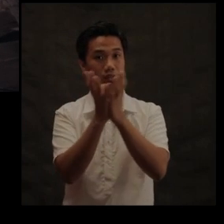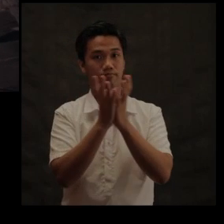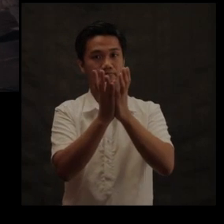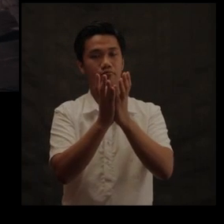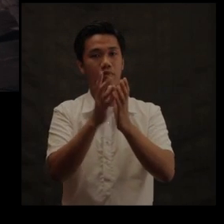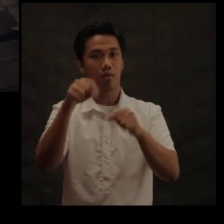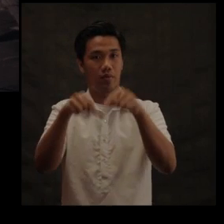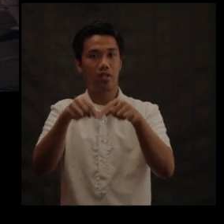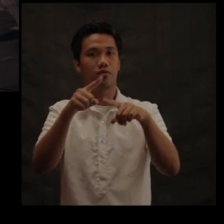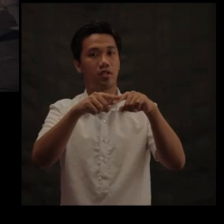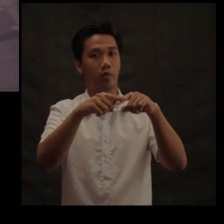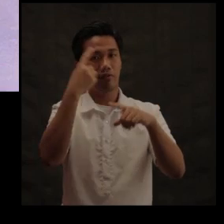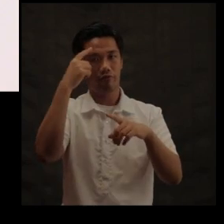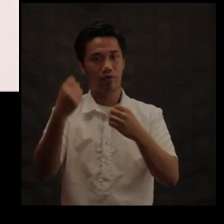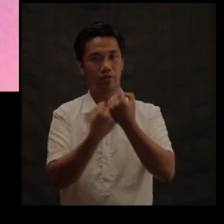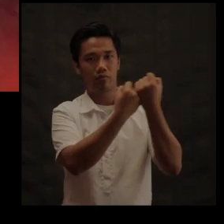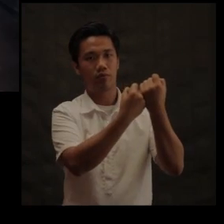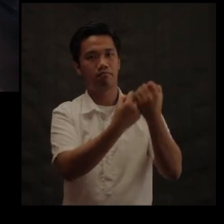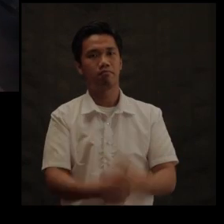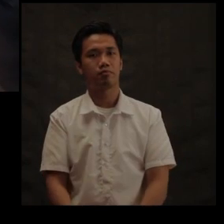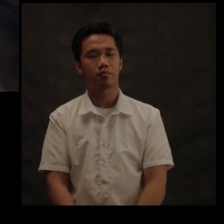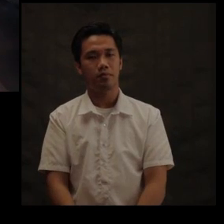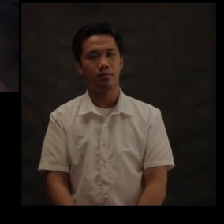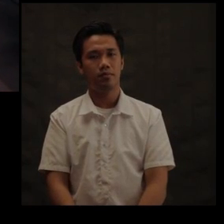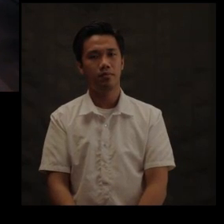and communities that PWDs depend on for support.